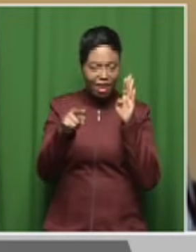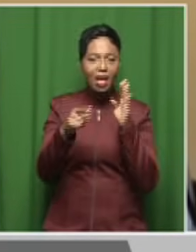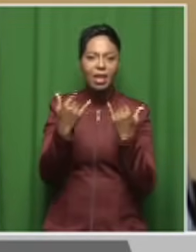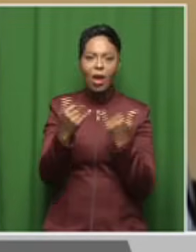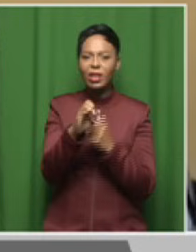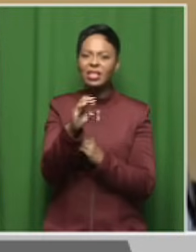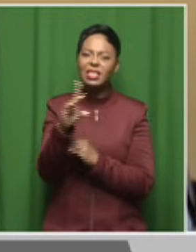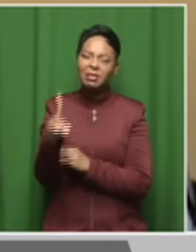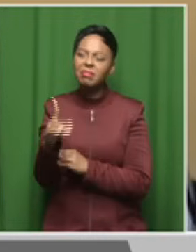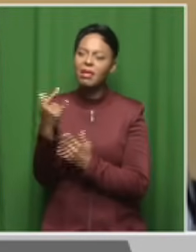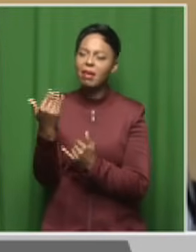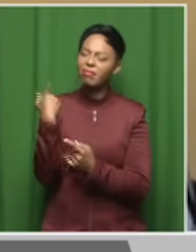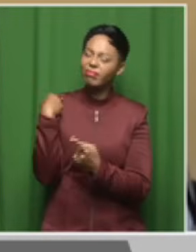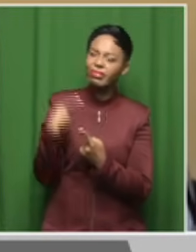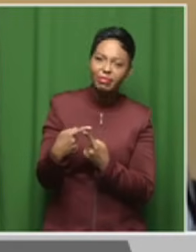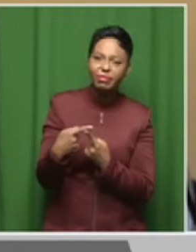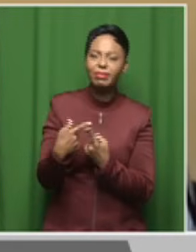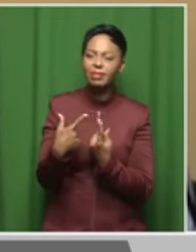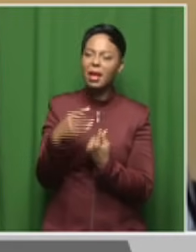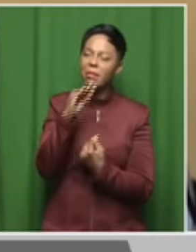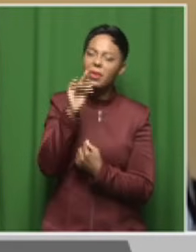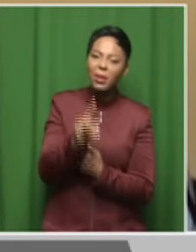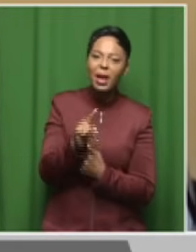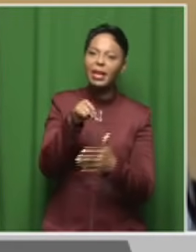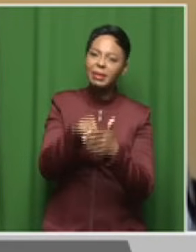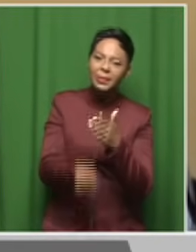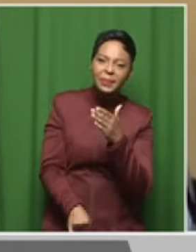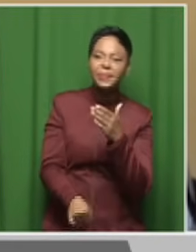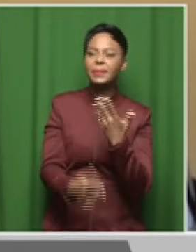and just paint a picture for us of what is happening?